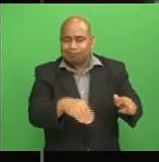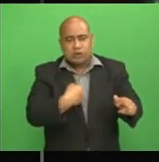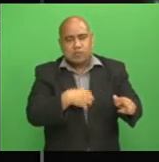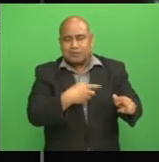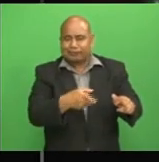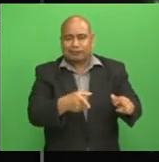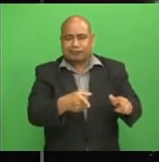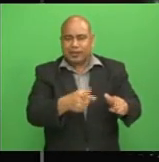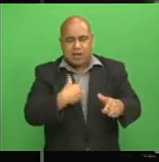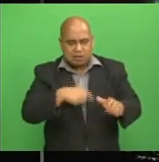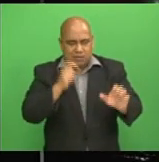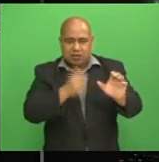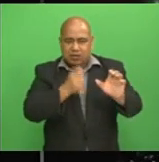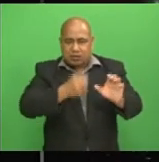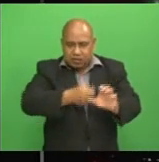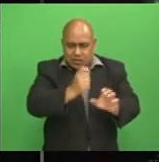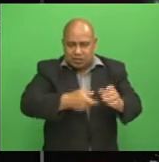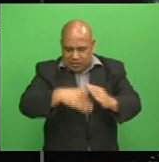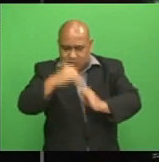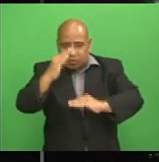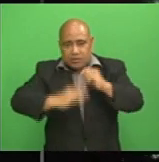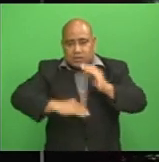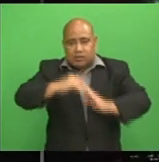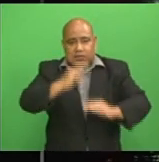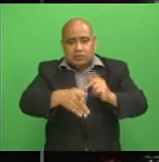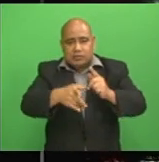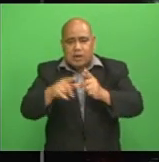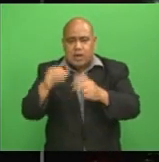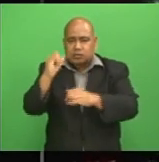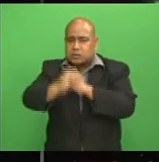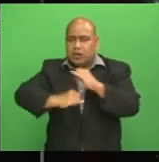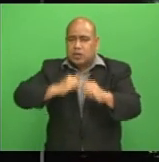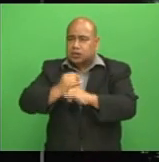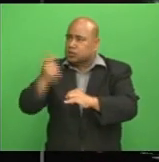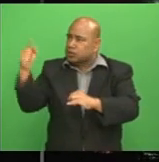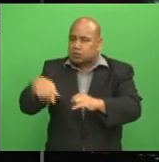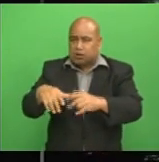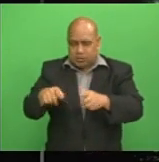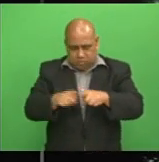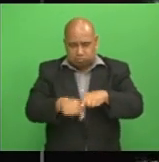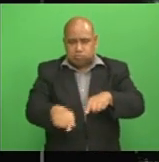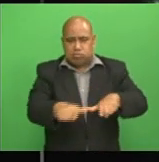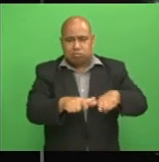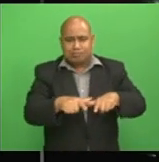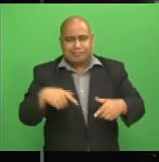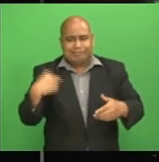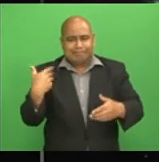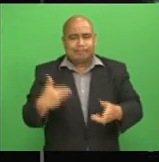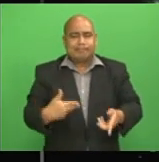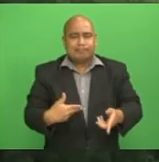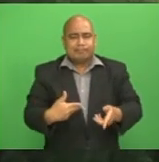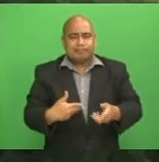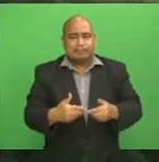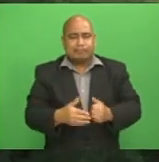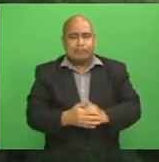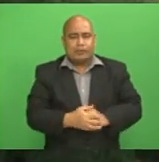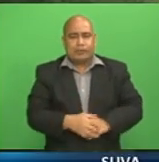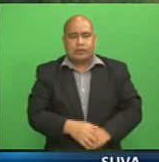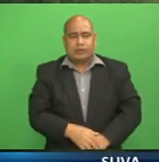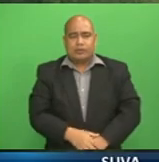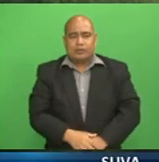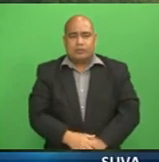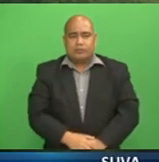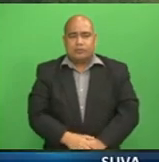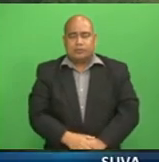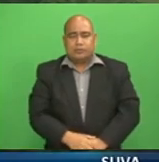of paper locally and abroad has had a ripple effect. Apinisa Wangarandovu with the details. The